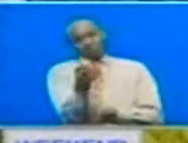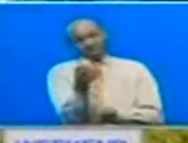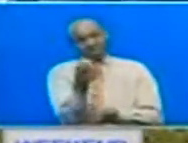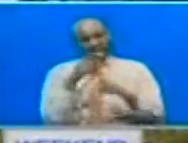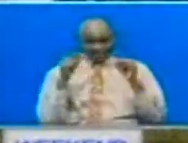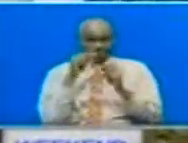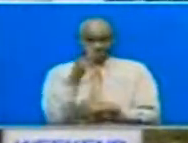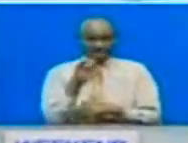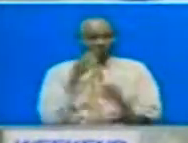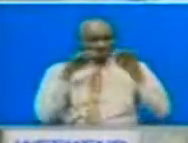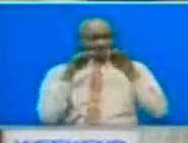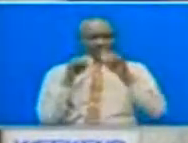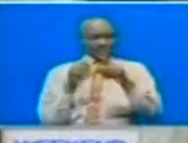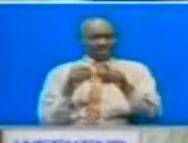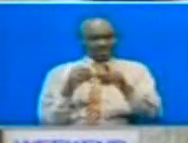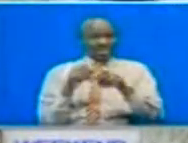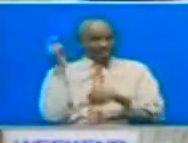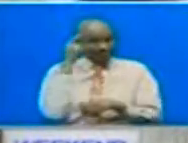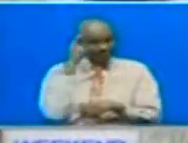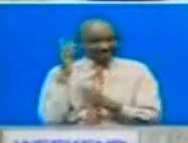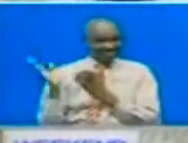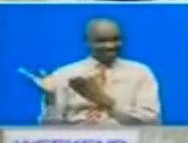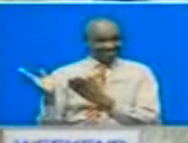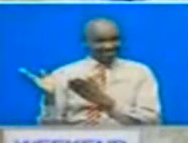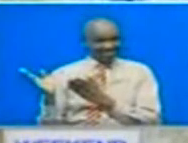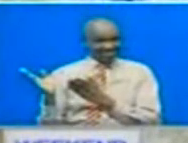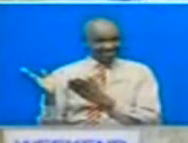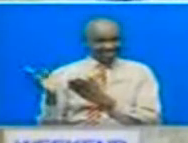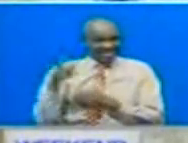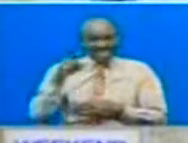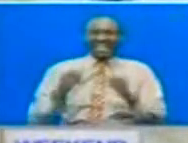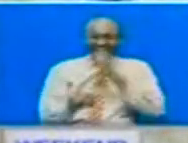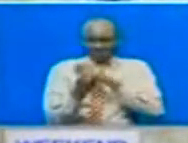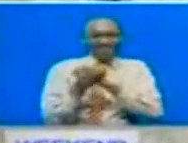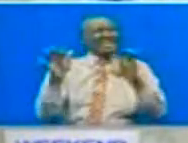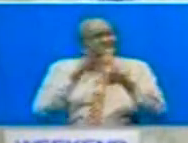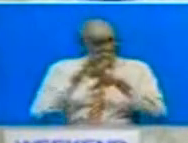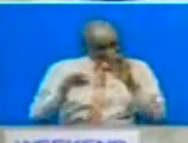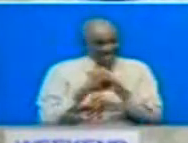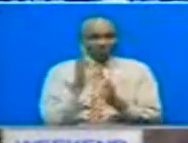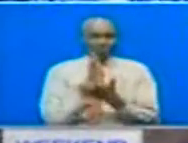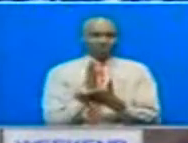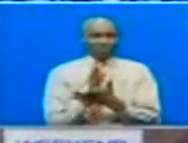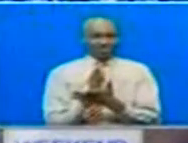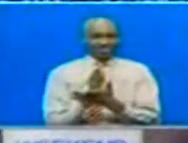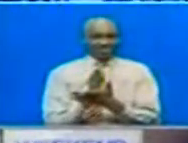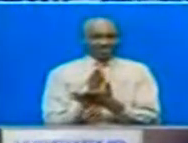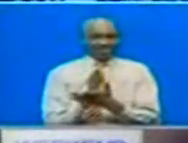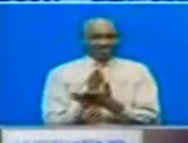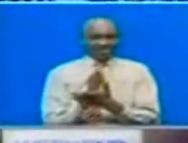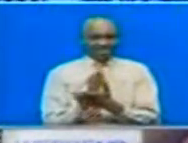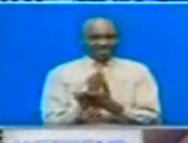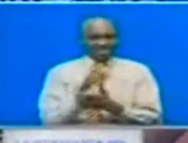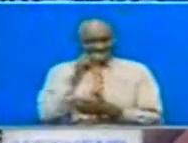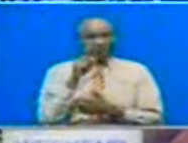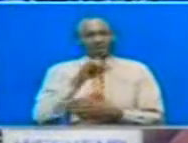speeches. Wait a minute. Remember this? Well, that explains everything, doesn't it? Still on